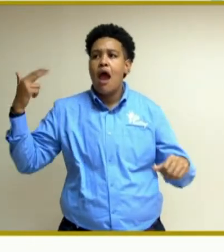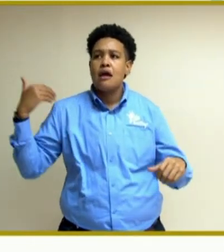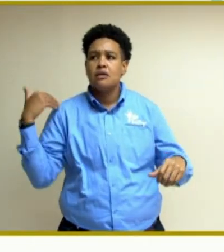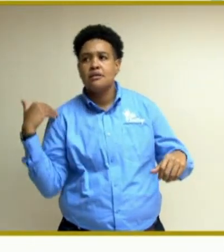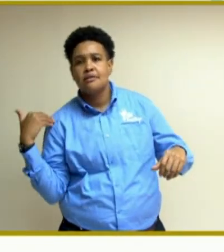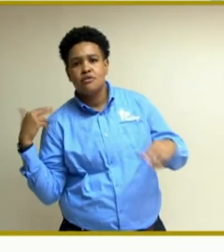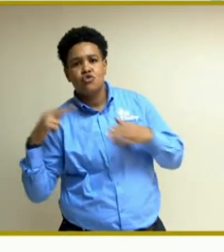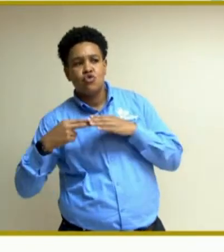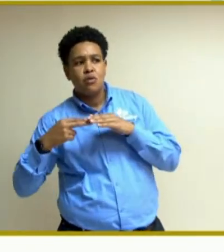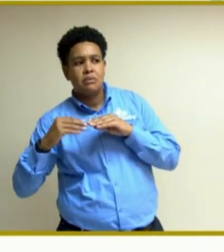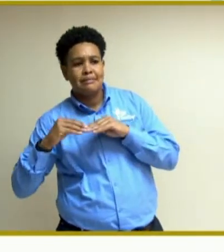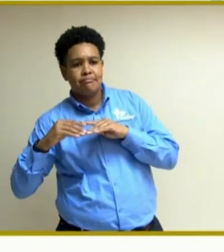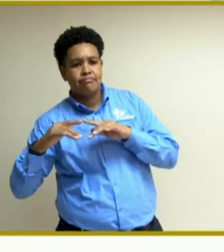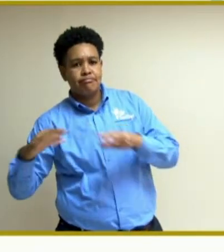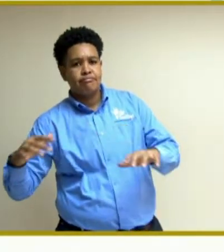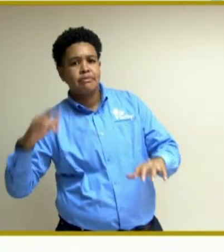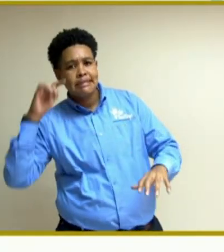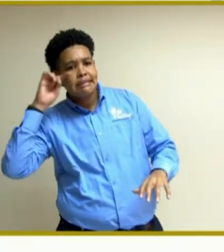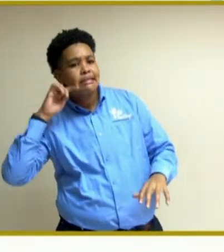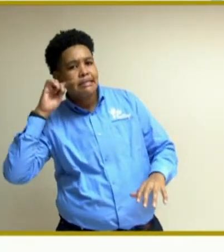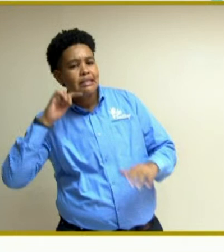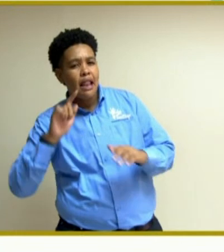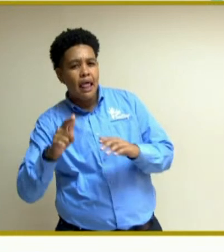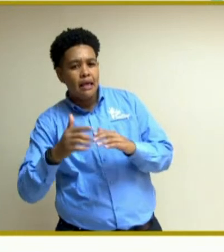of cases.